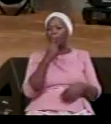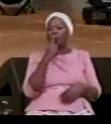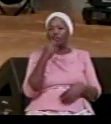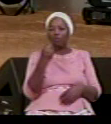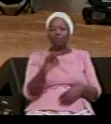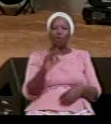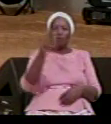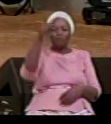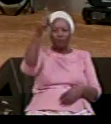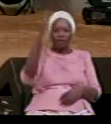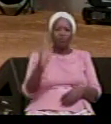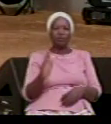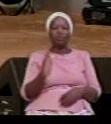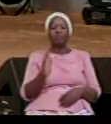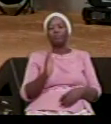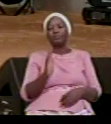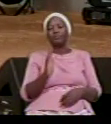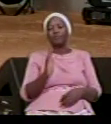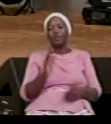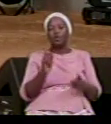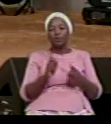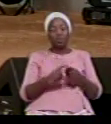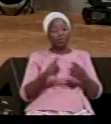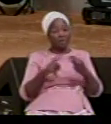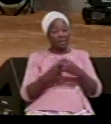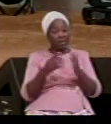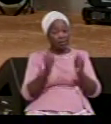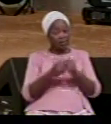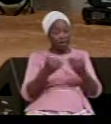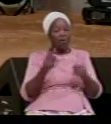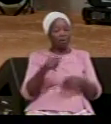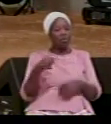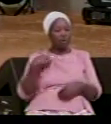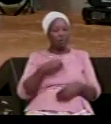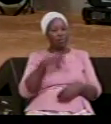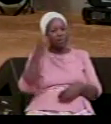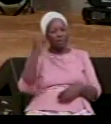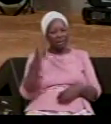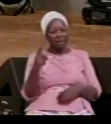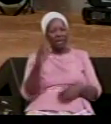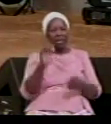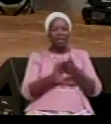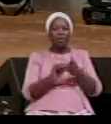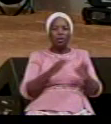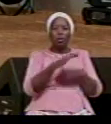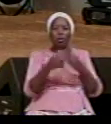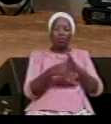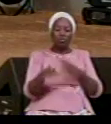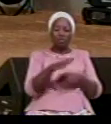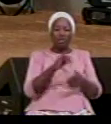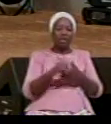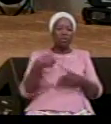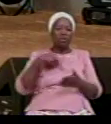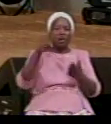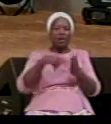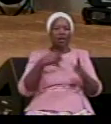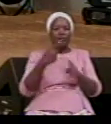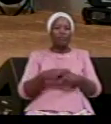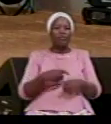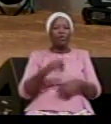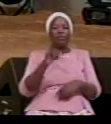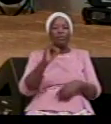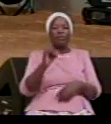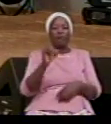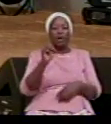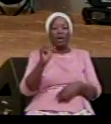mouth of God. To start with, we understand all those words to read from Isaiah, from